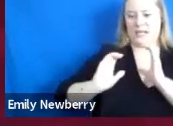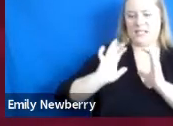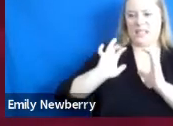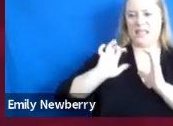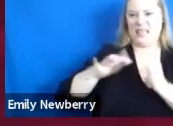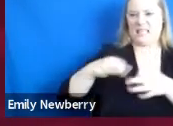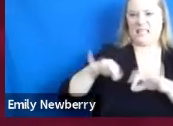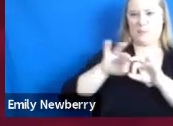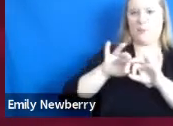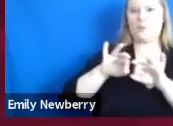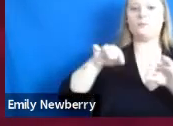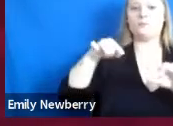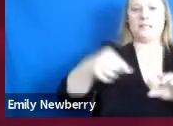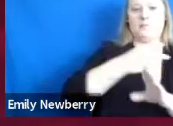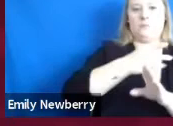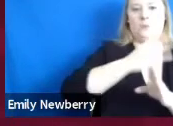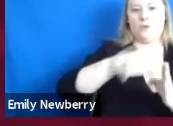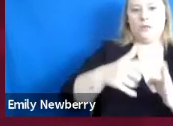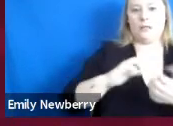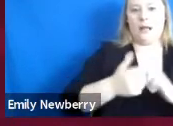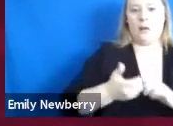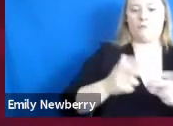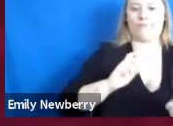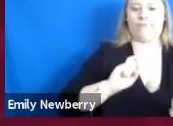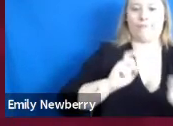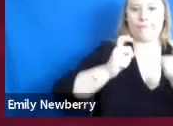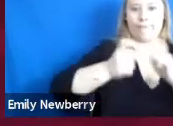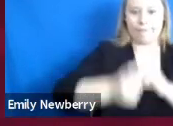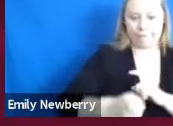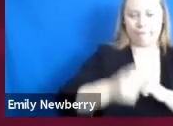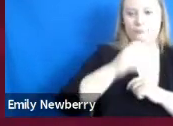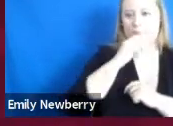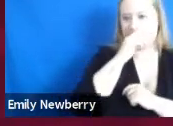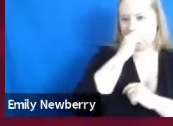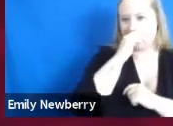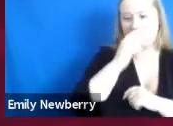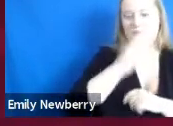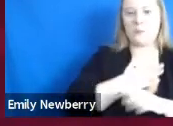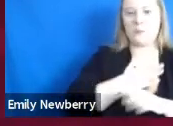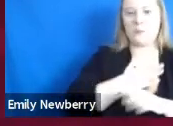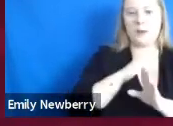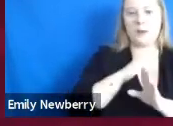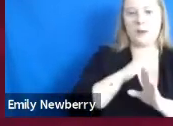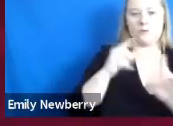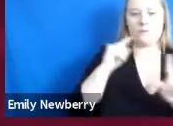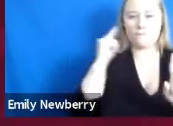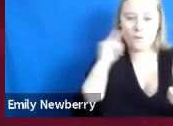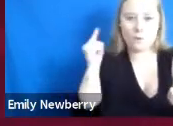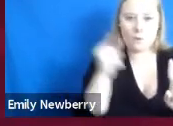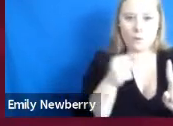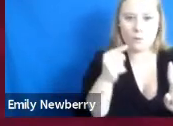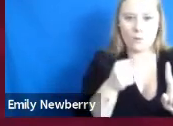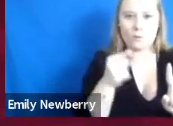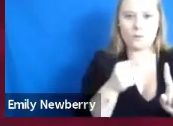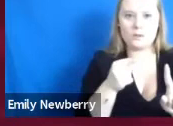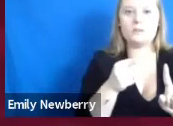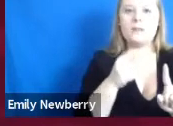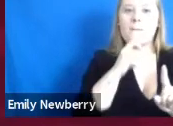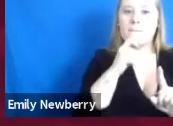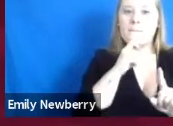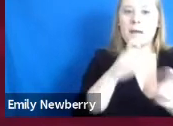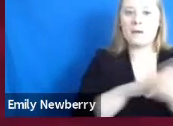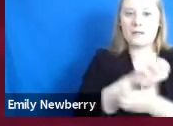and how it evolved. So, I mean, my project focused on monitoring of the metalloid contaminations in the